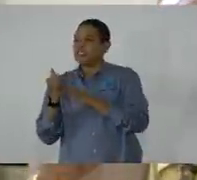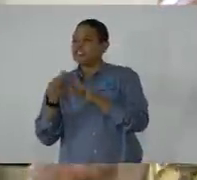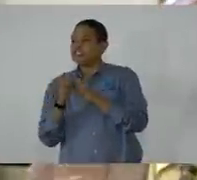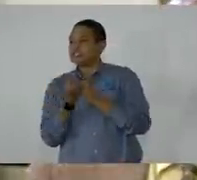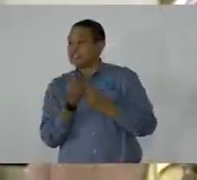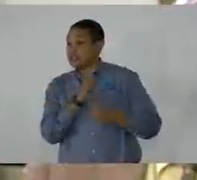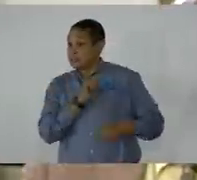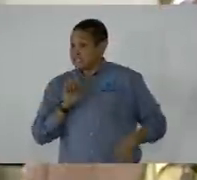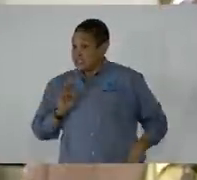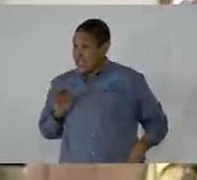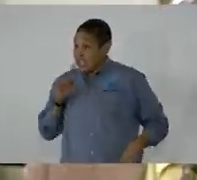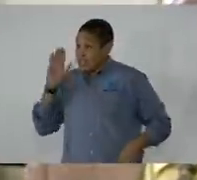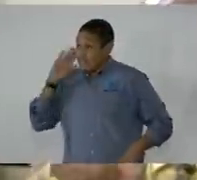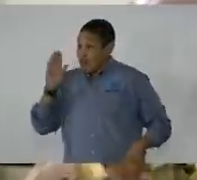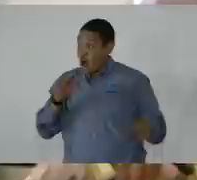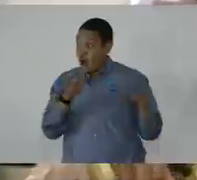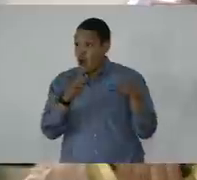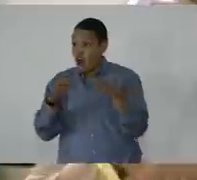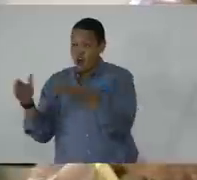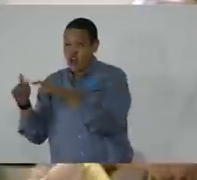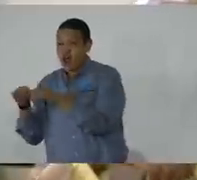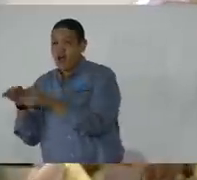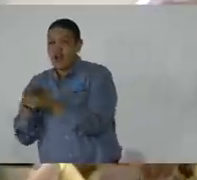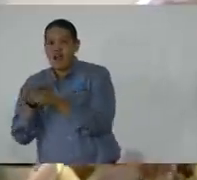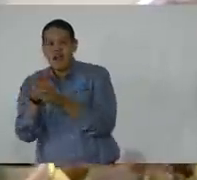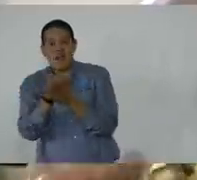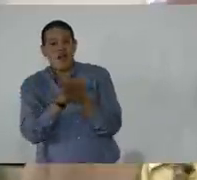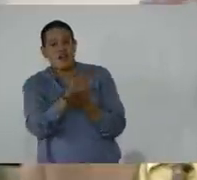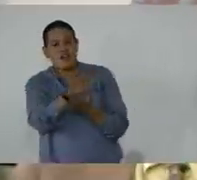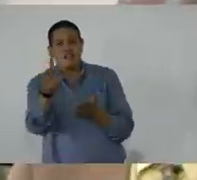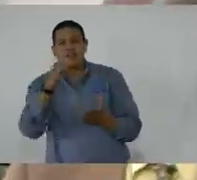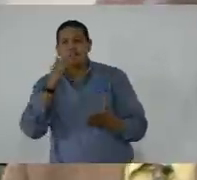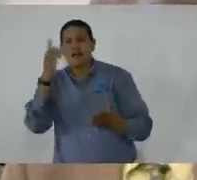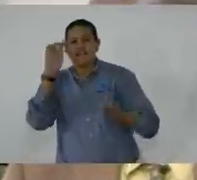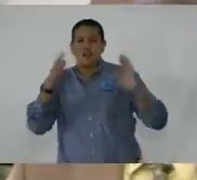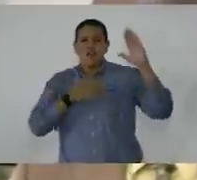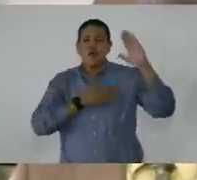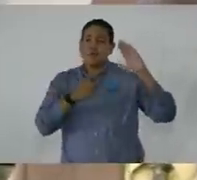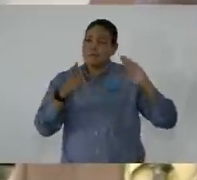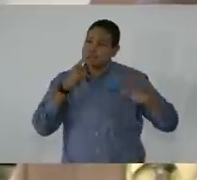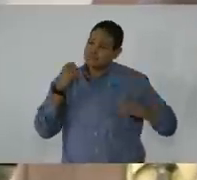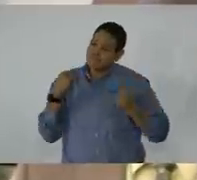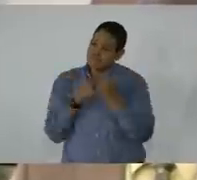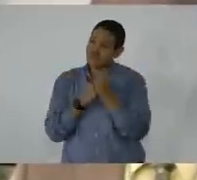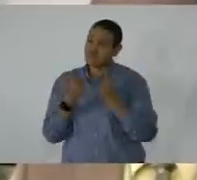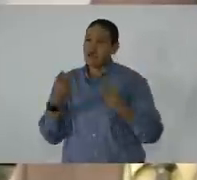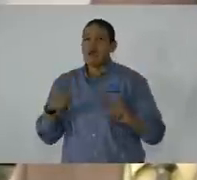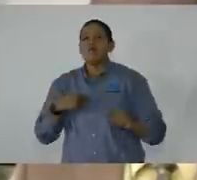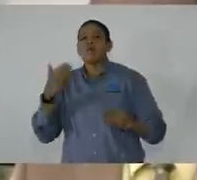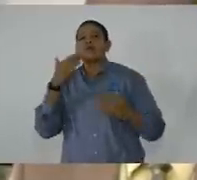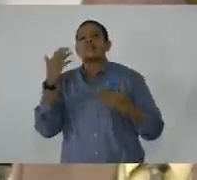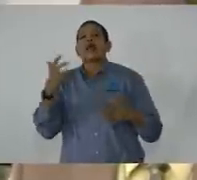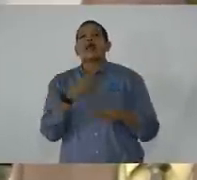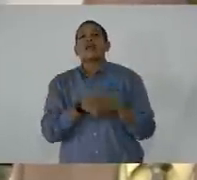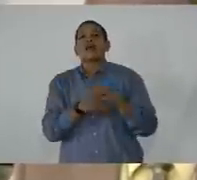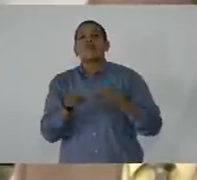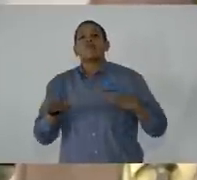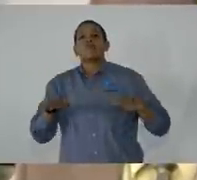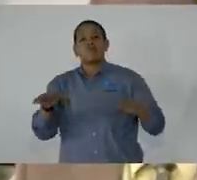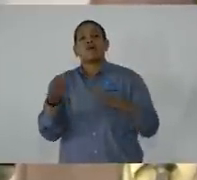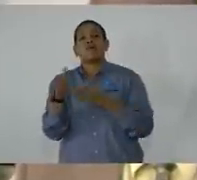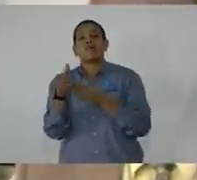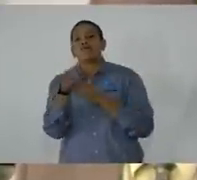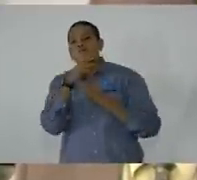of all divisions and agencies of the ministry. I want to thank them for their dedication and commitment, as we thank the hardworking farmers,